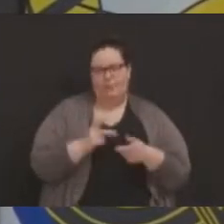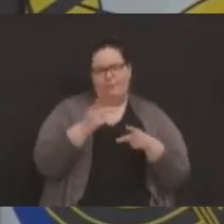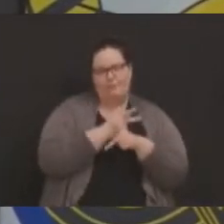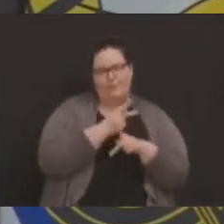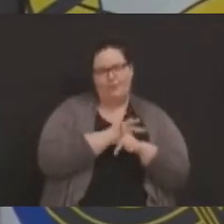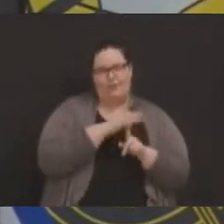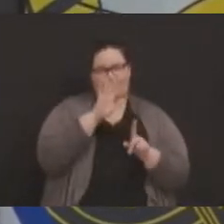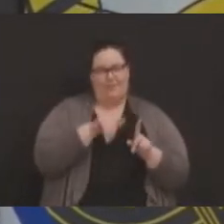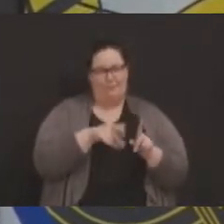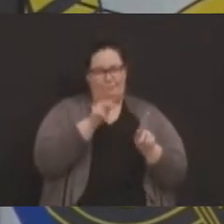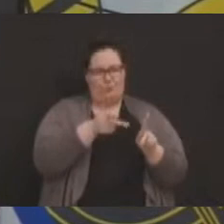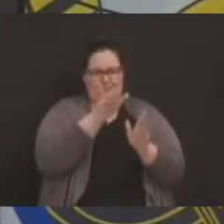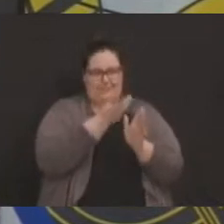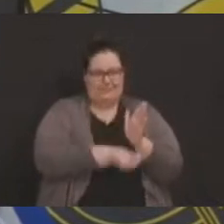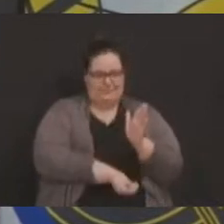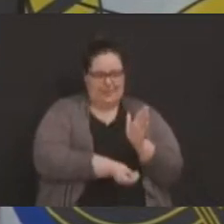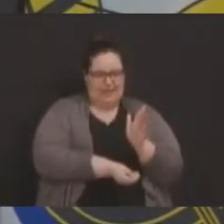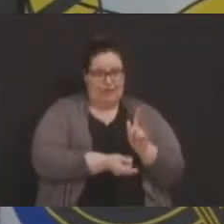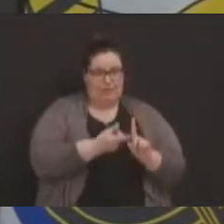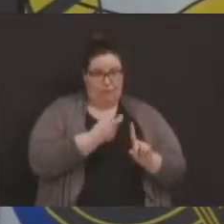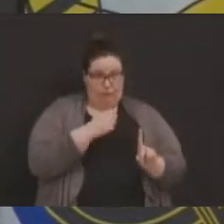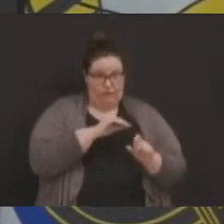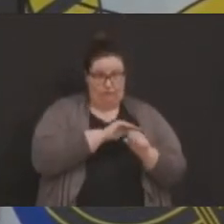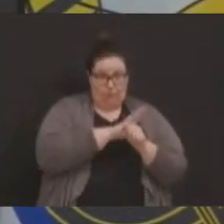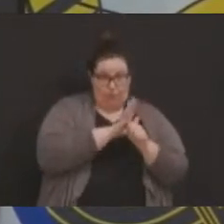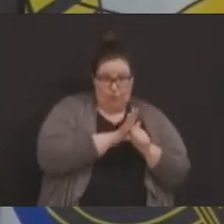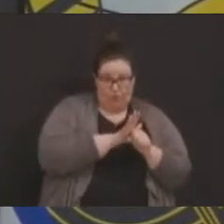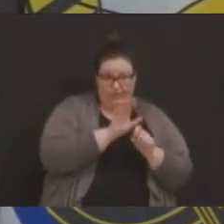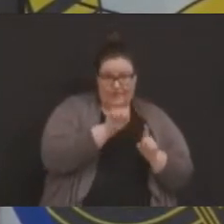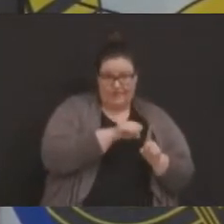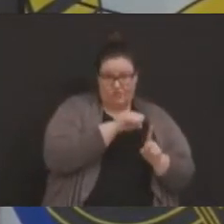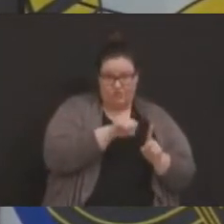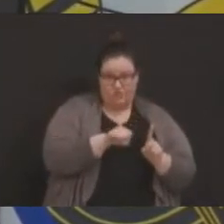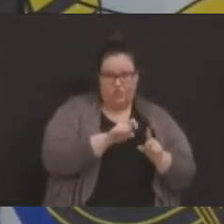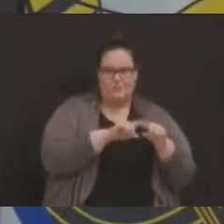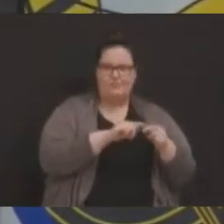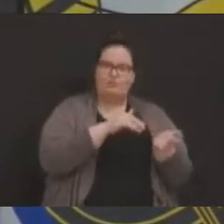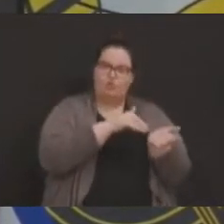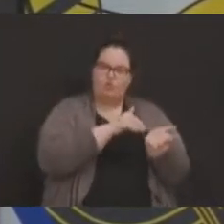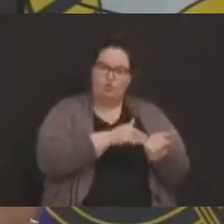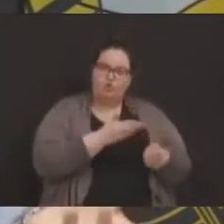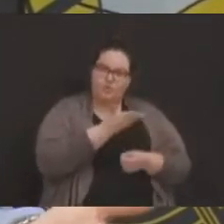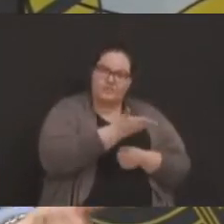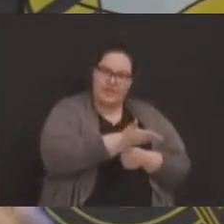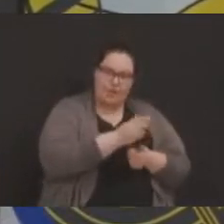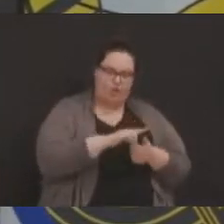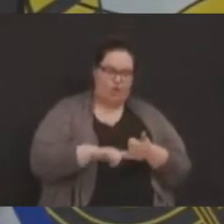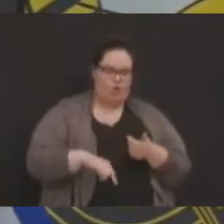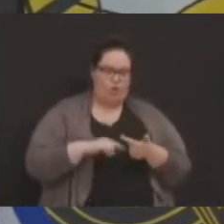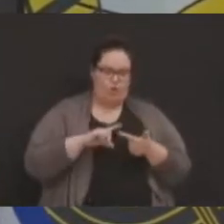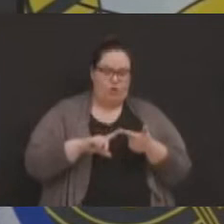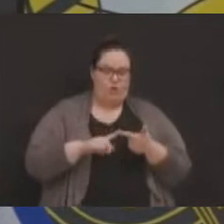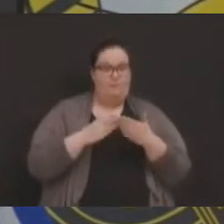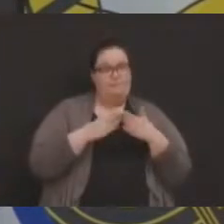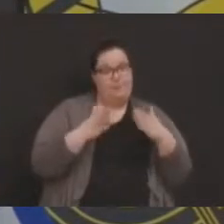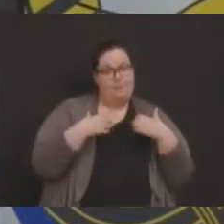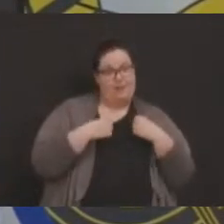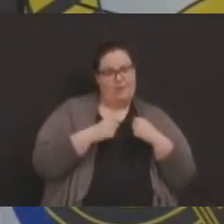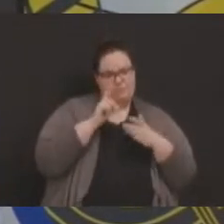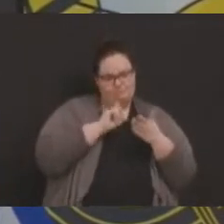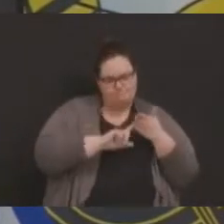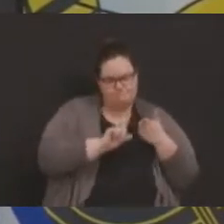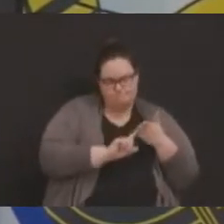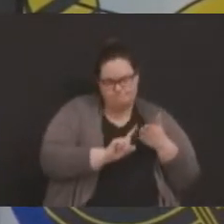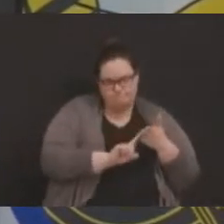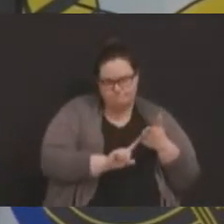public health. And so when they make those decisions around the cause of death, then that is what I would report on. It is a